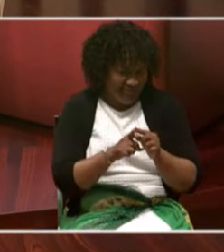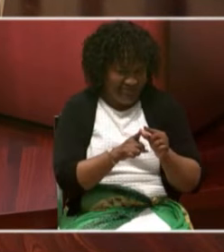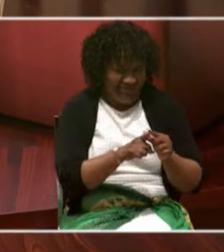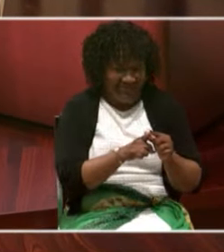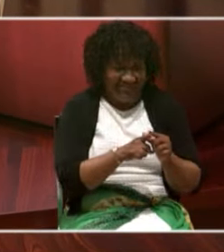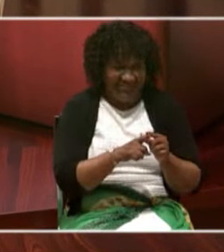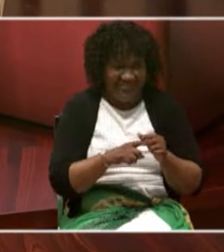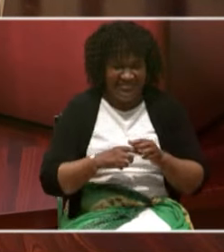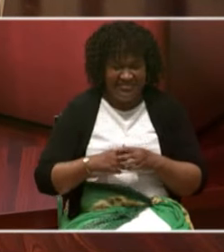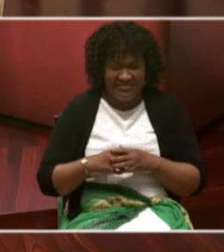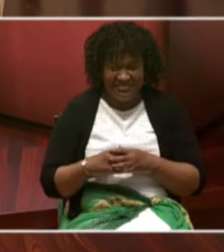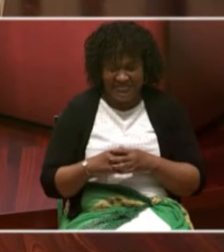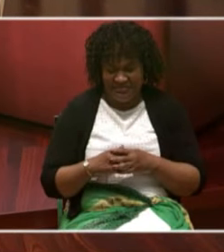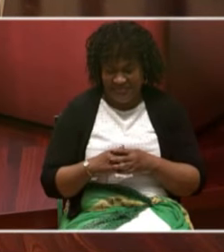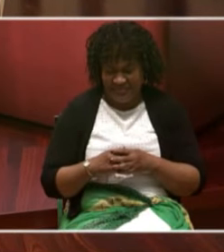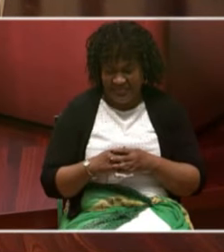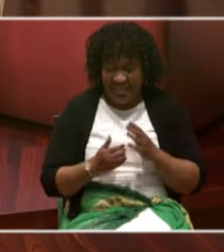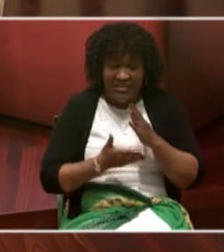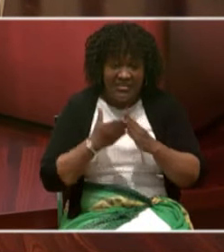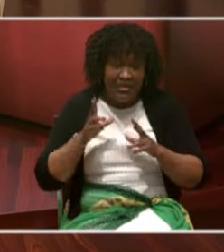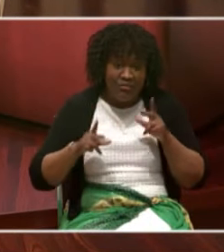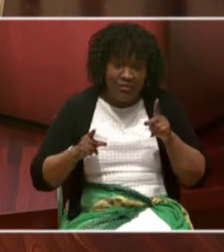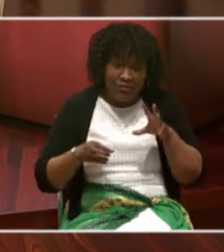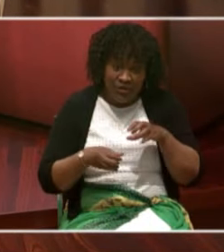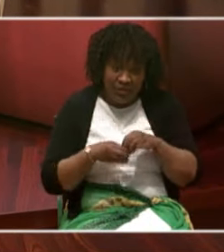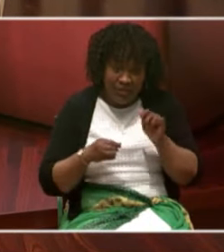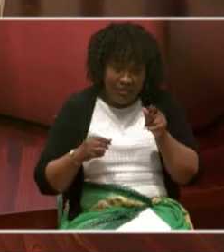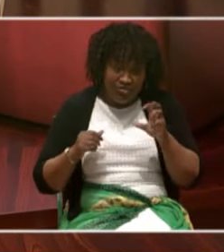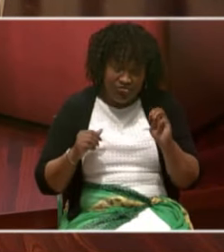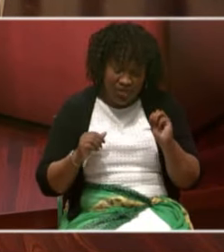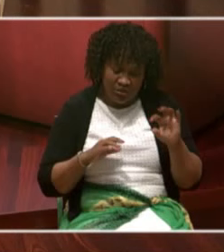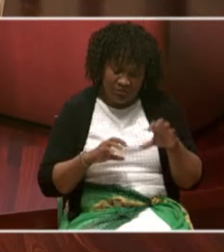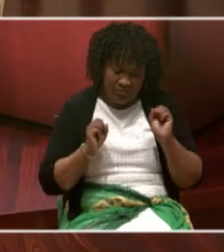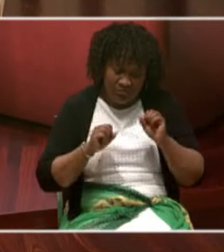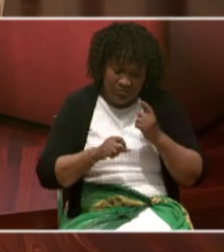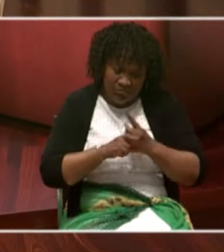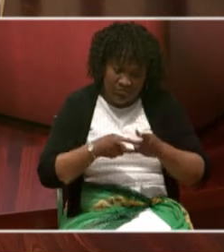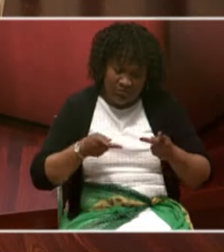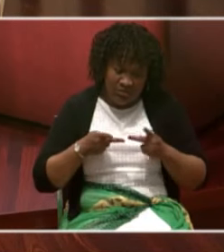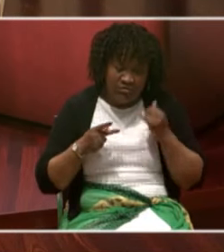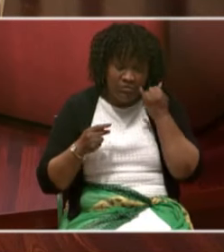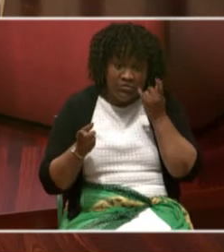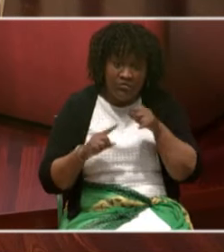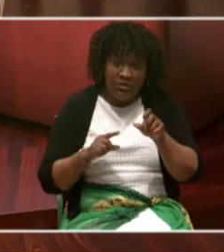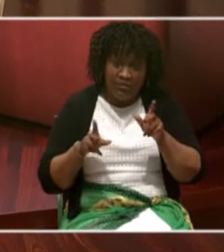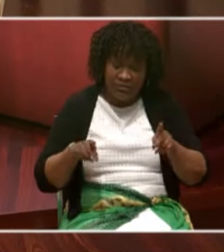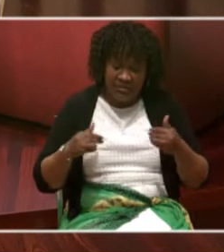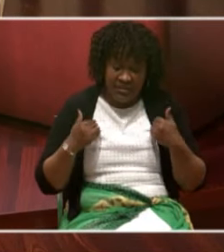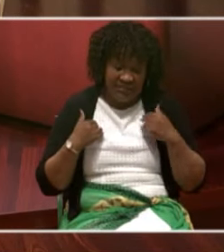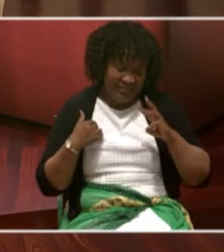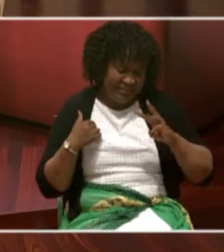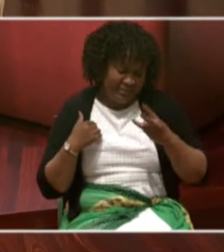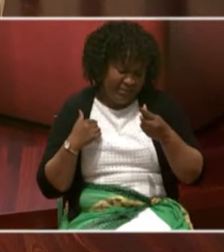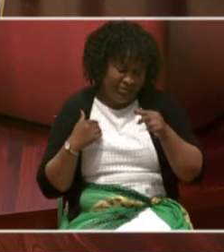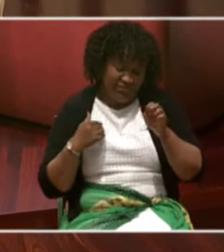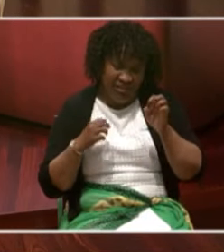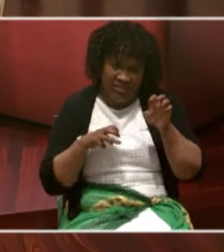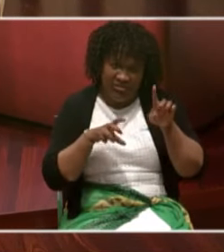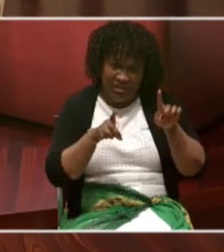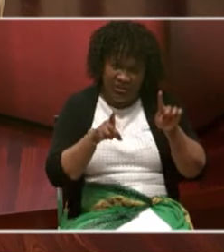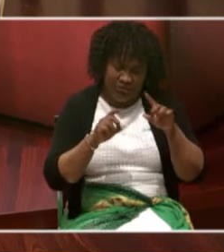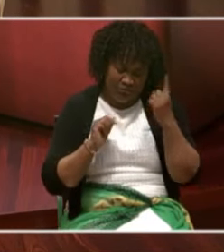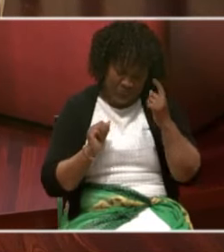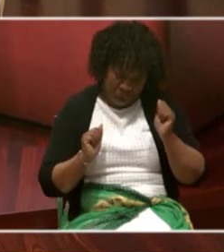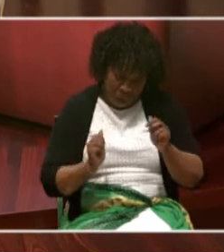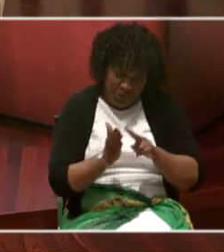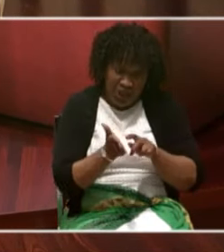patient. I think you have just been facetious. You said the Catholic Church believe in being patient. You cannot say